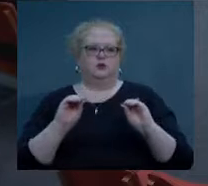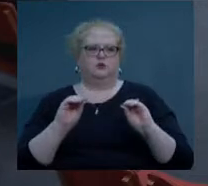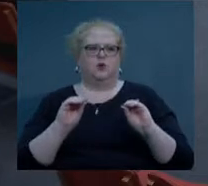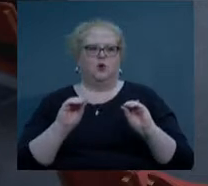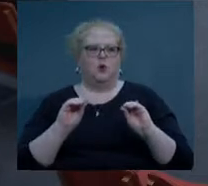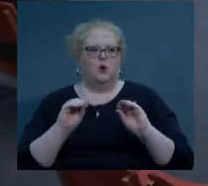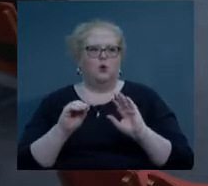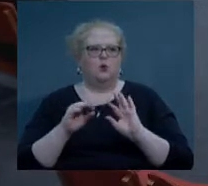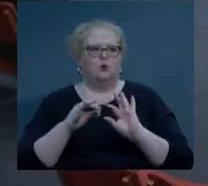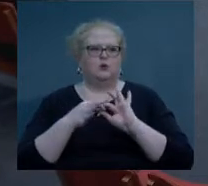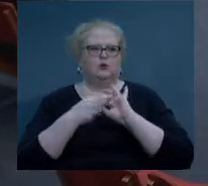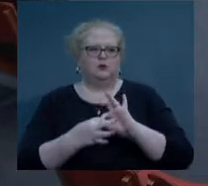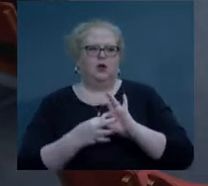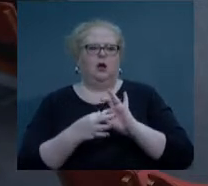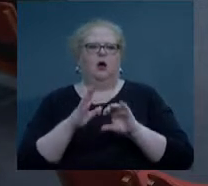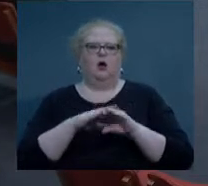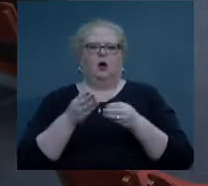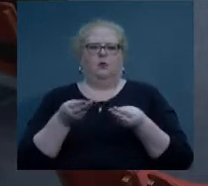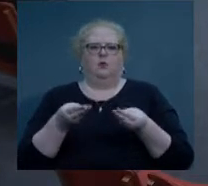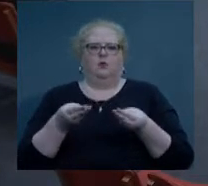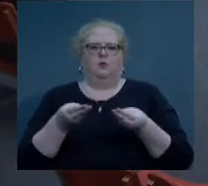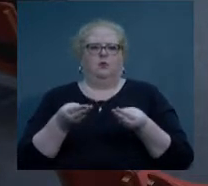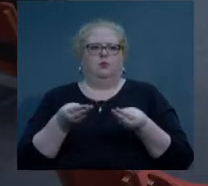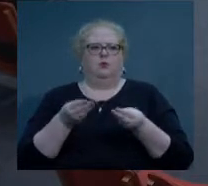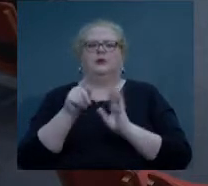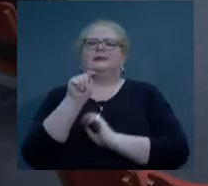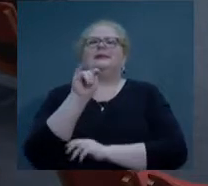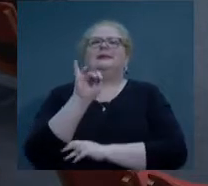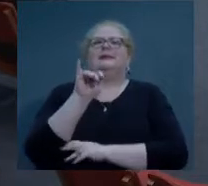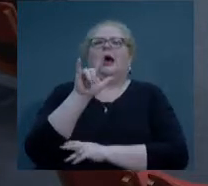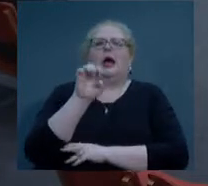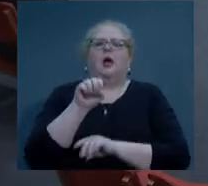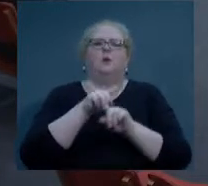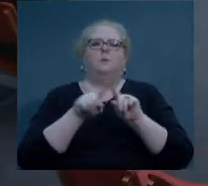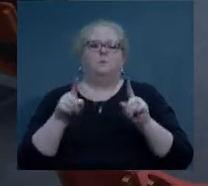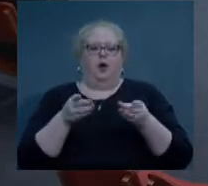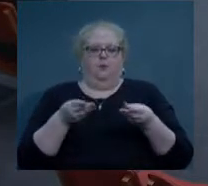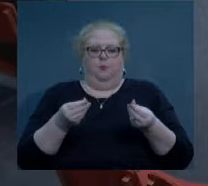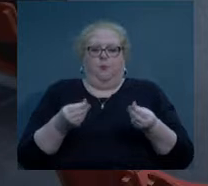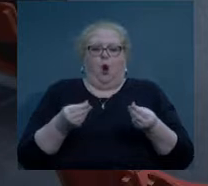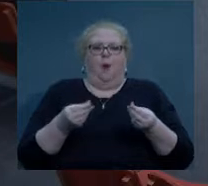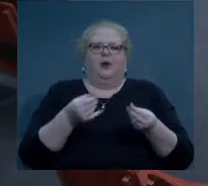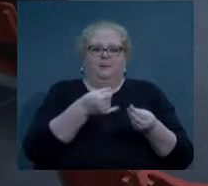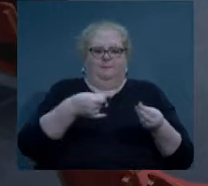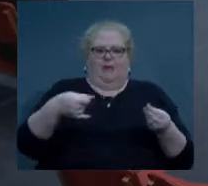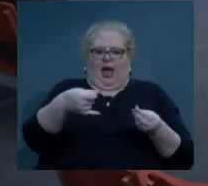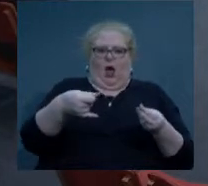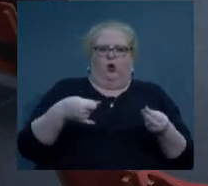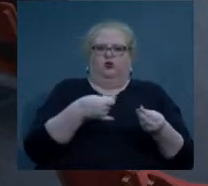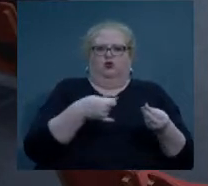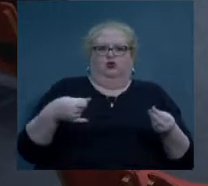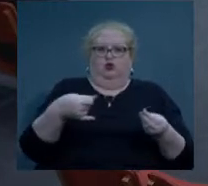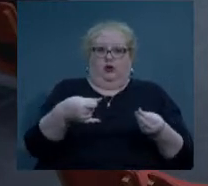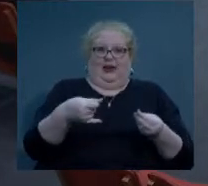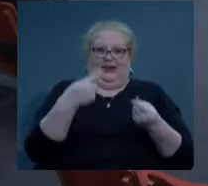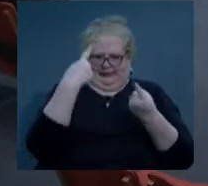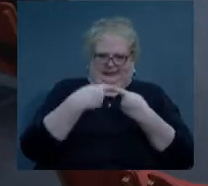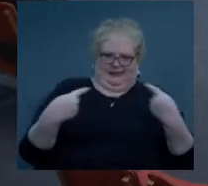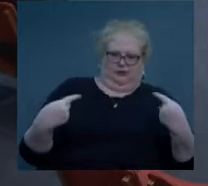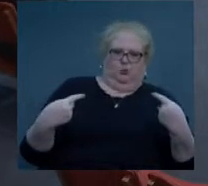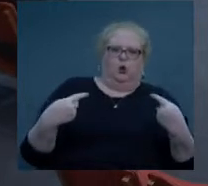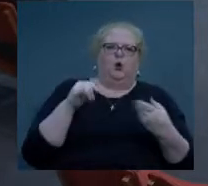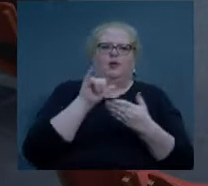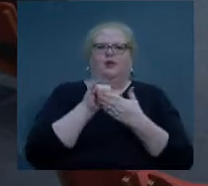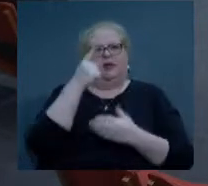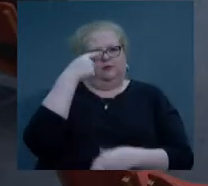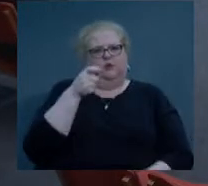there's a property boundary dispute, which, as staff said, that is a matter for the judge to decide. There are